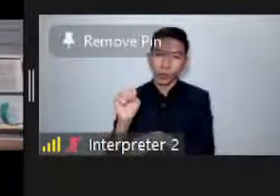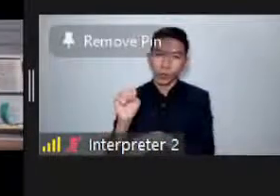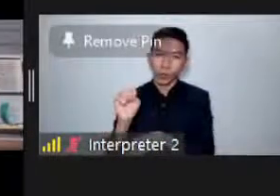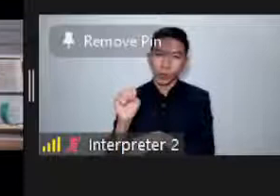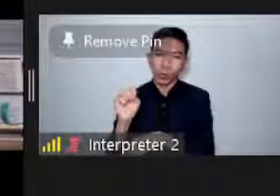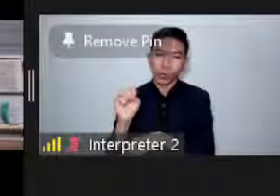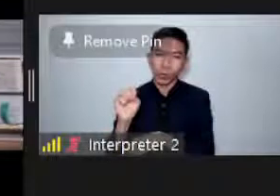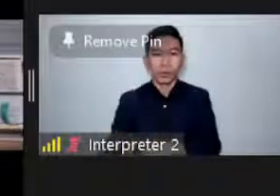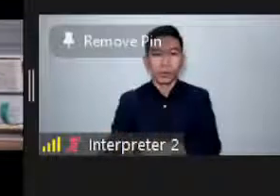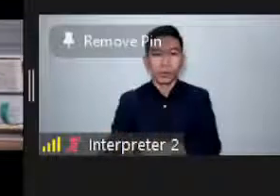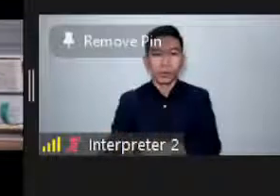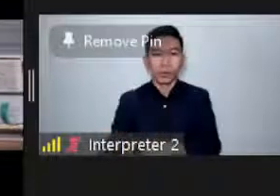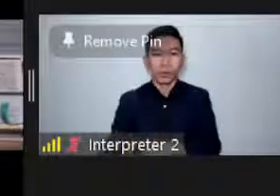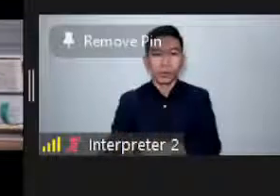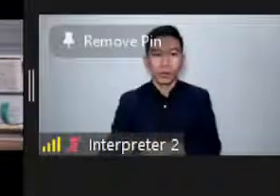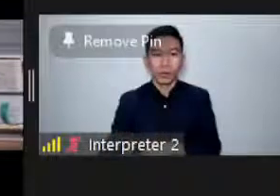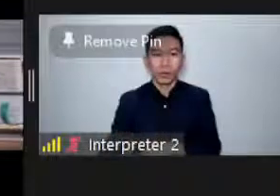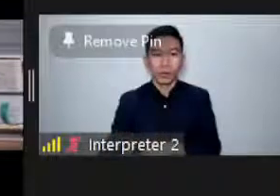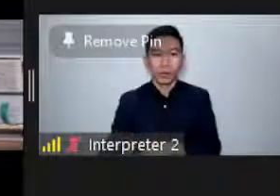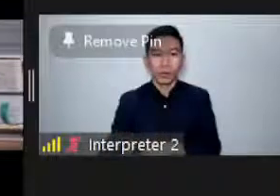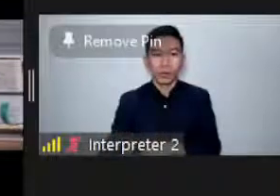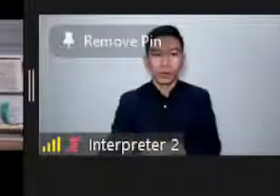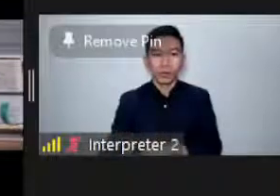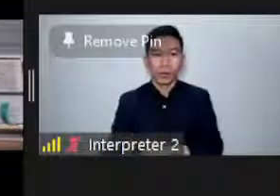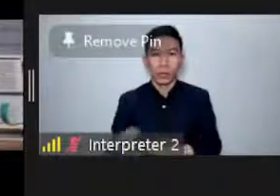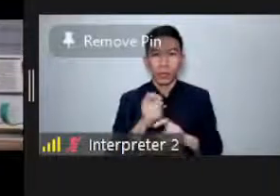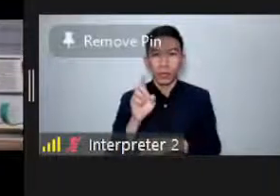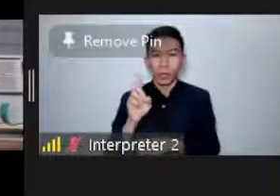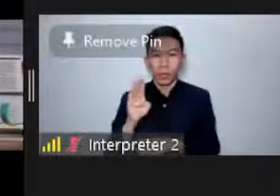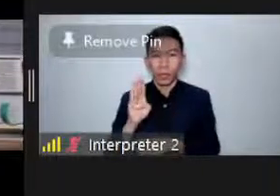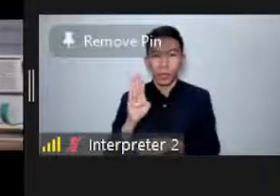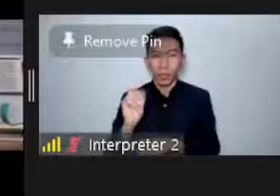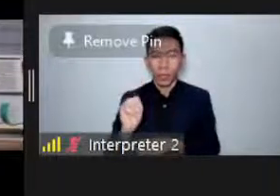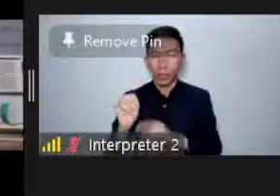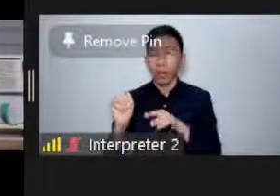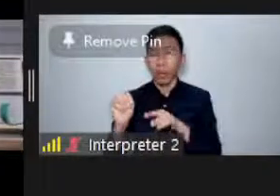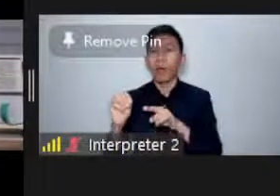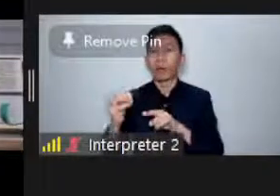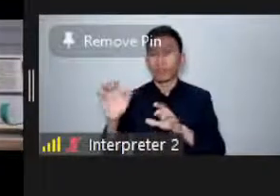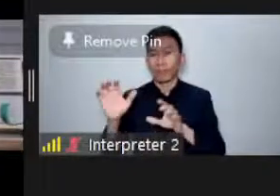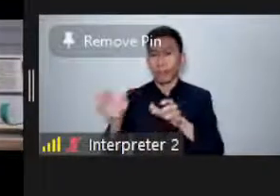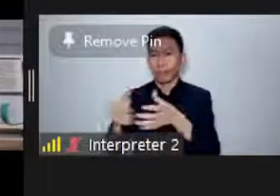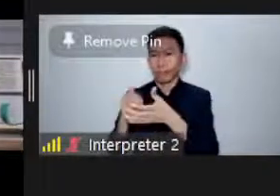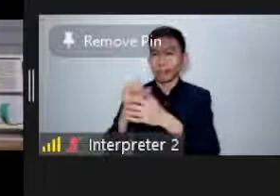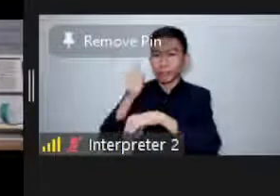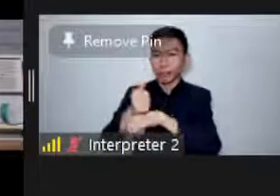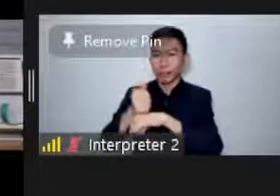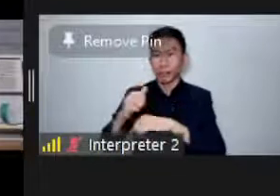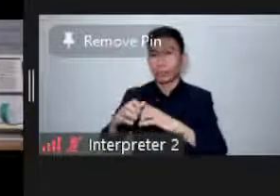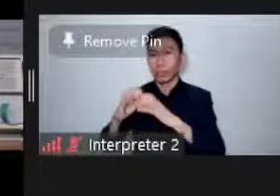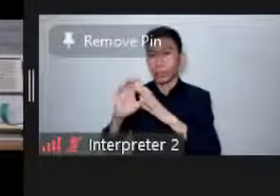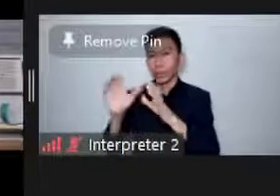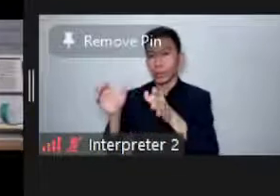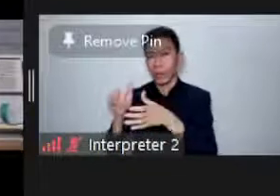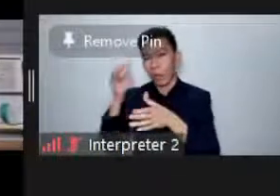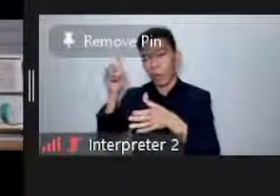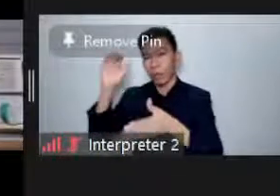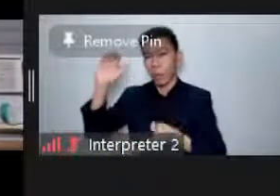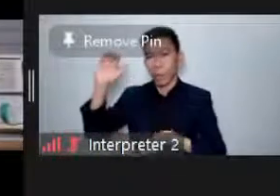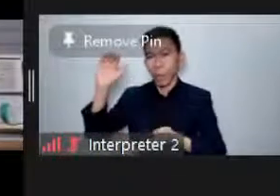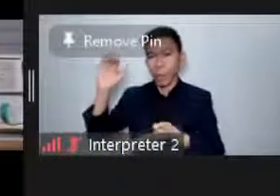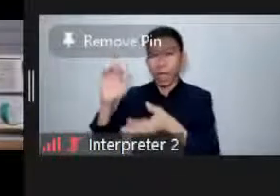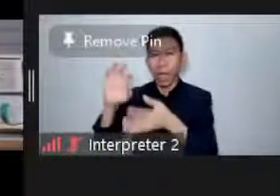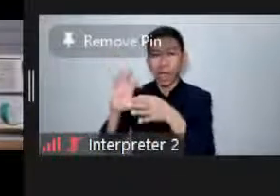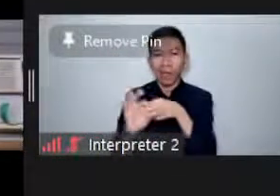and Management, the Cancer Control Division was established under the Disease Prevention and Control Bureau. It currently